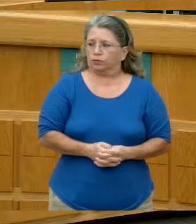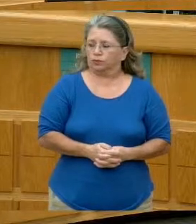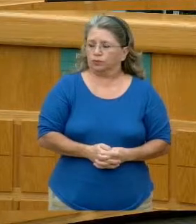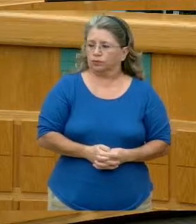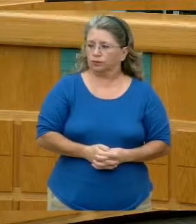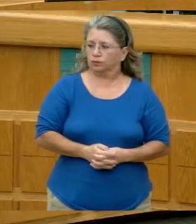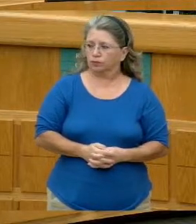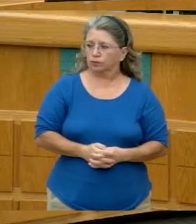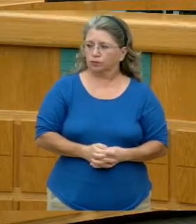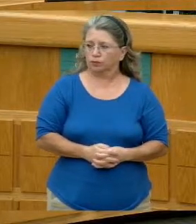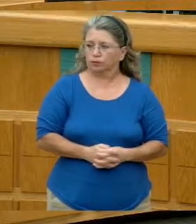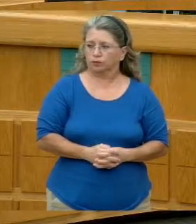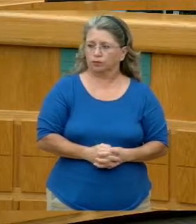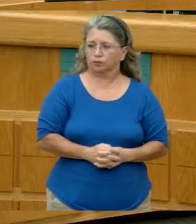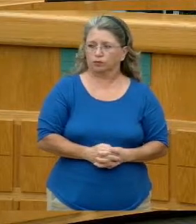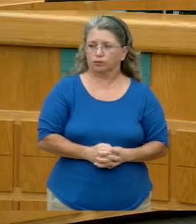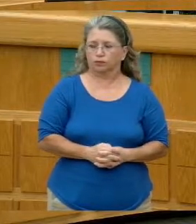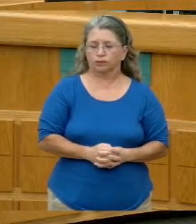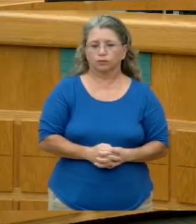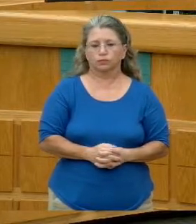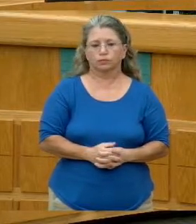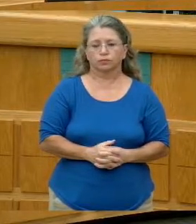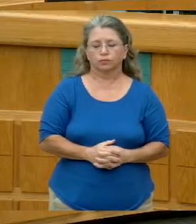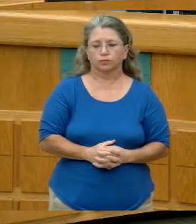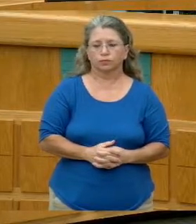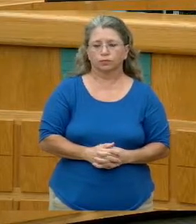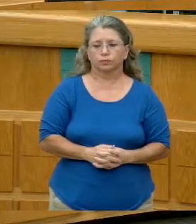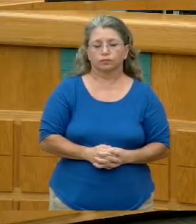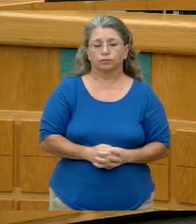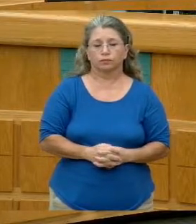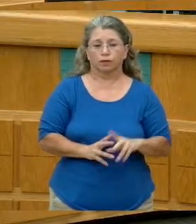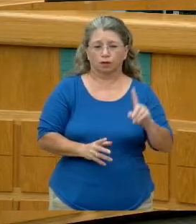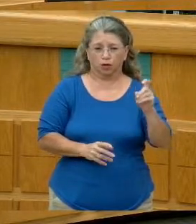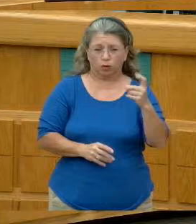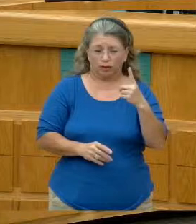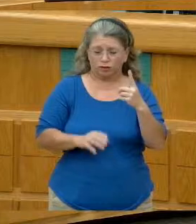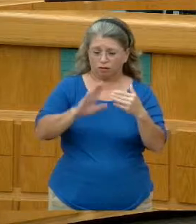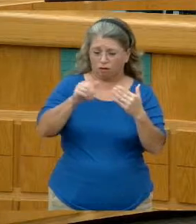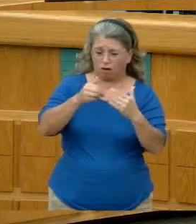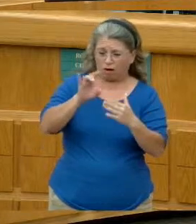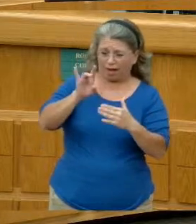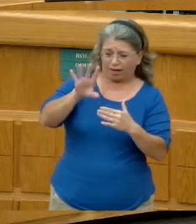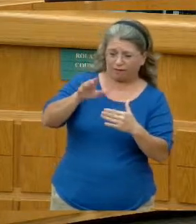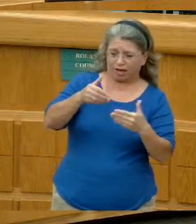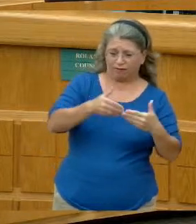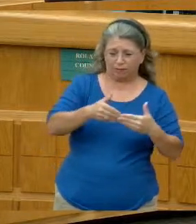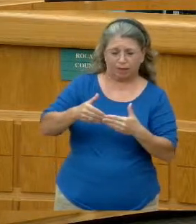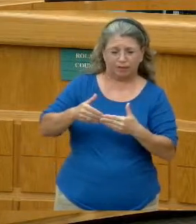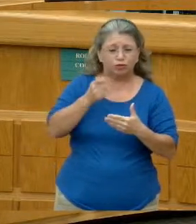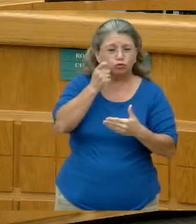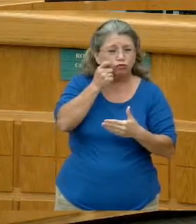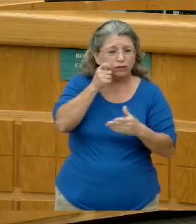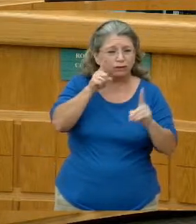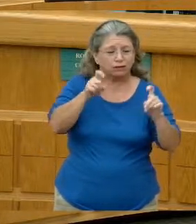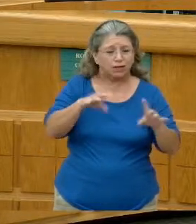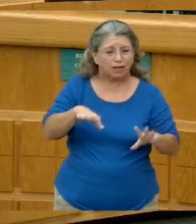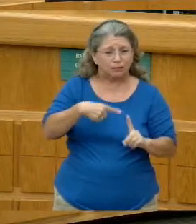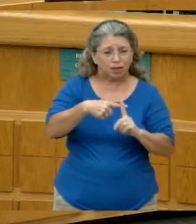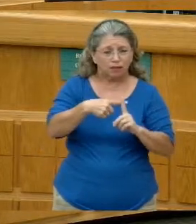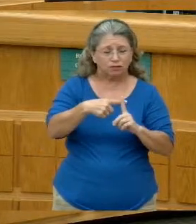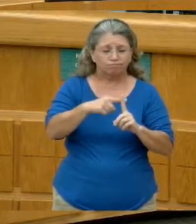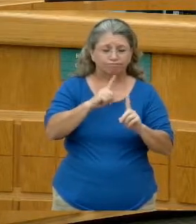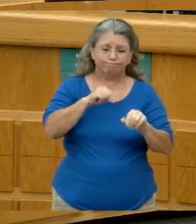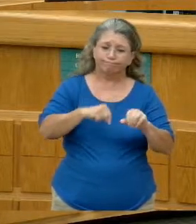en el consultorio de su pediatra. Did all 85 babies test positive recently? The answer is no.